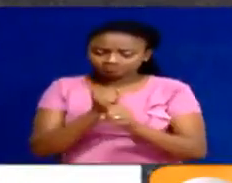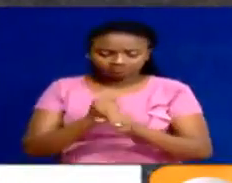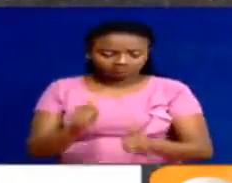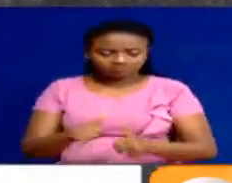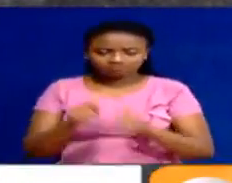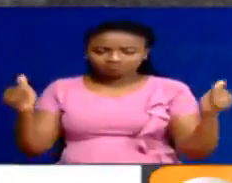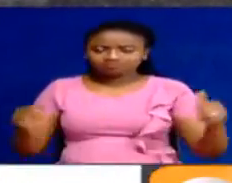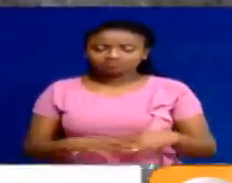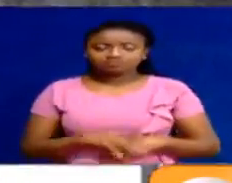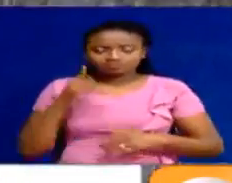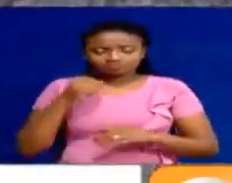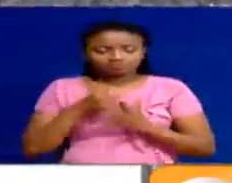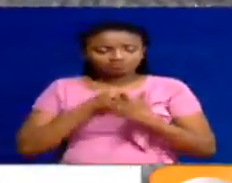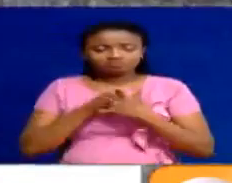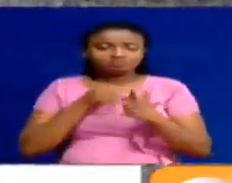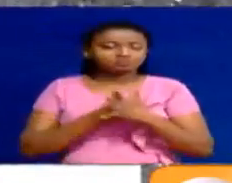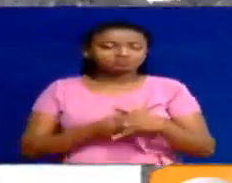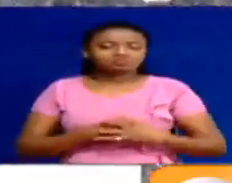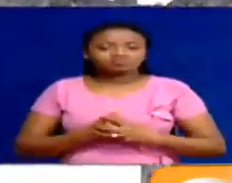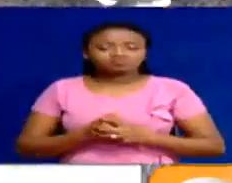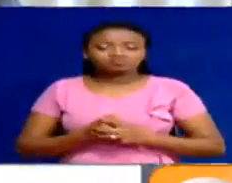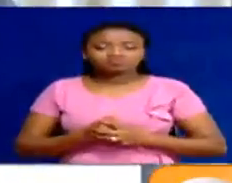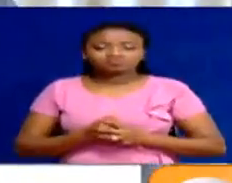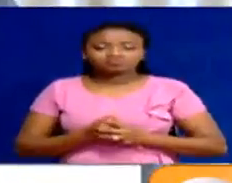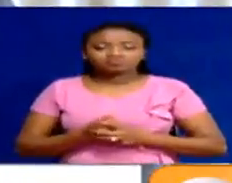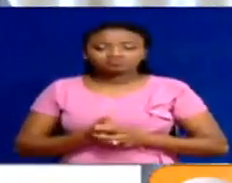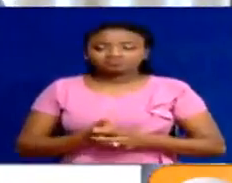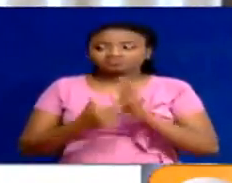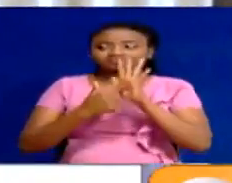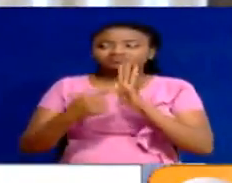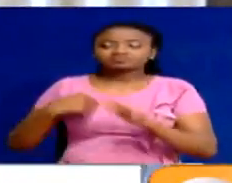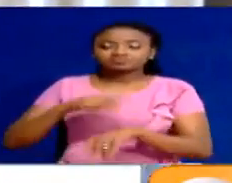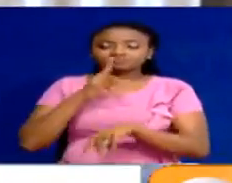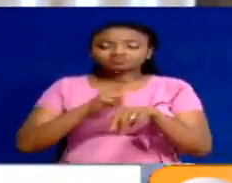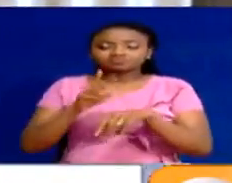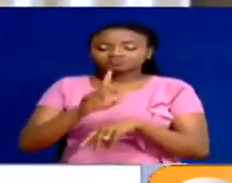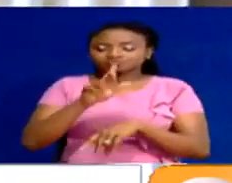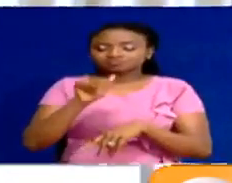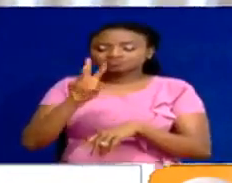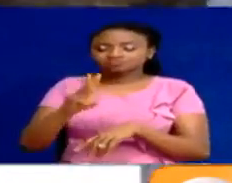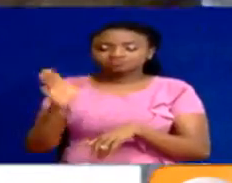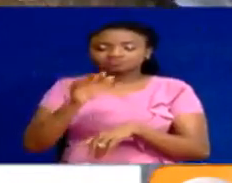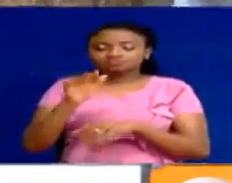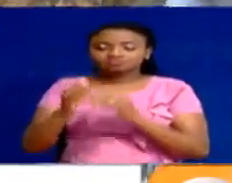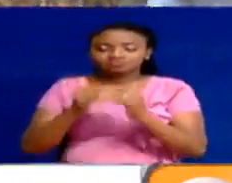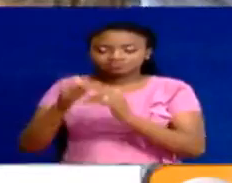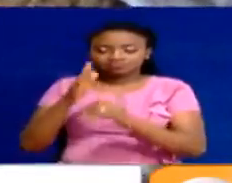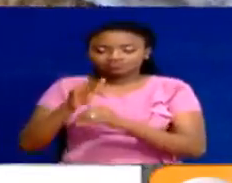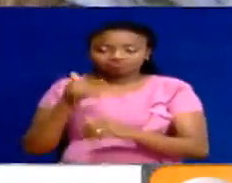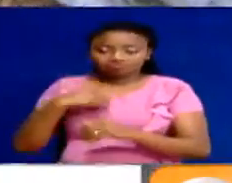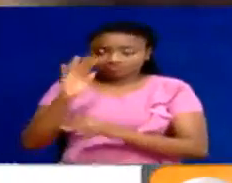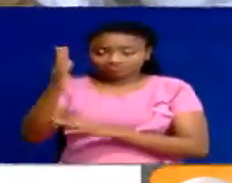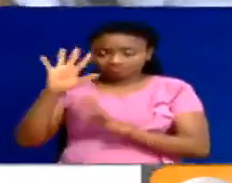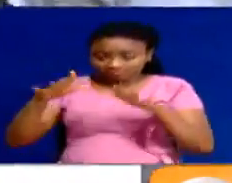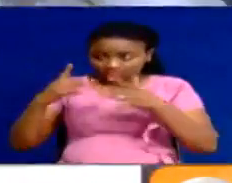to the group. He puts in the effort. We use some raw material from trees, like sawdust. So it's very